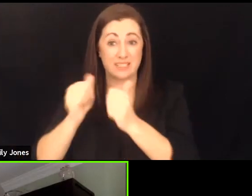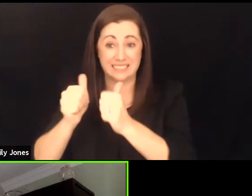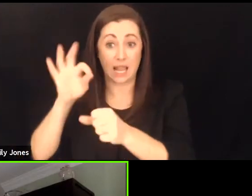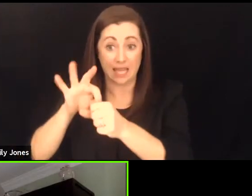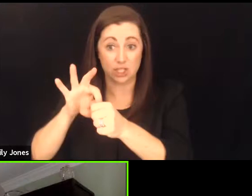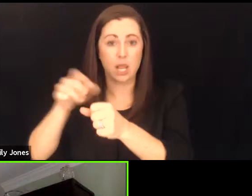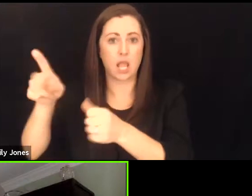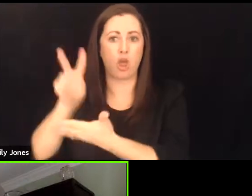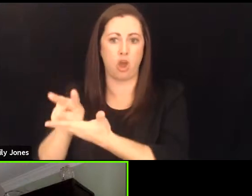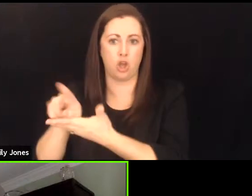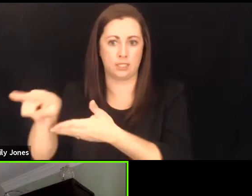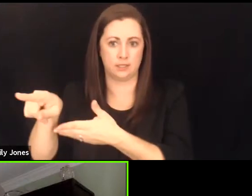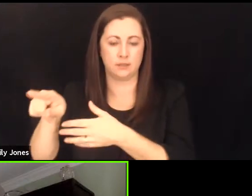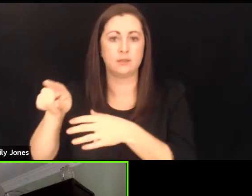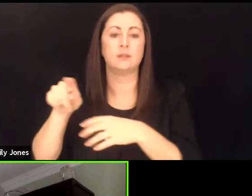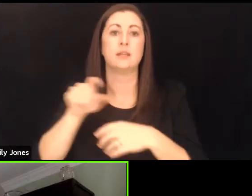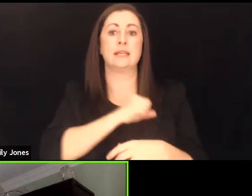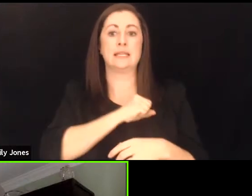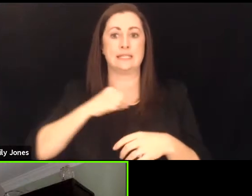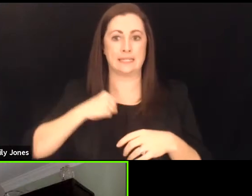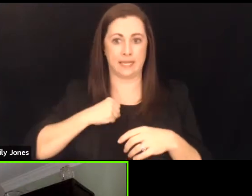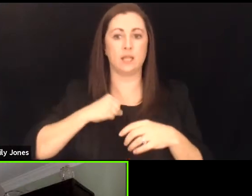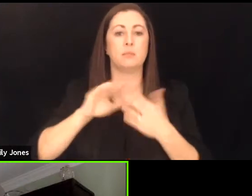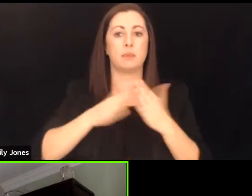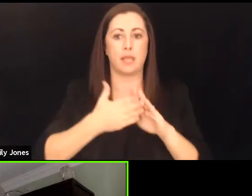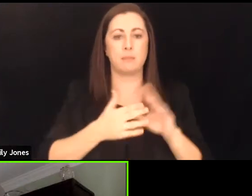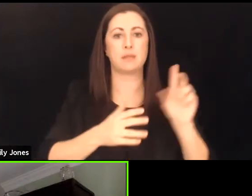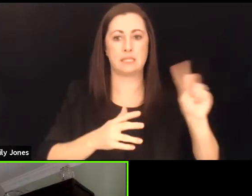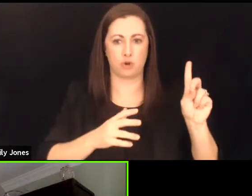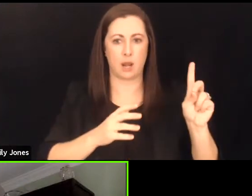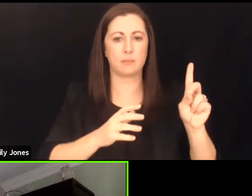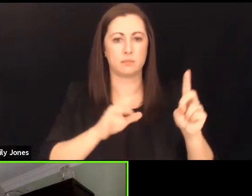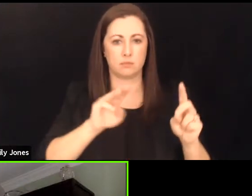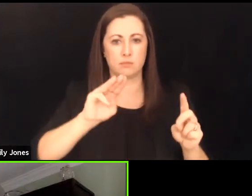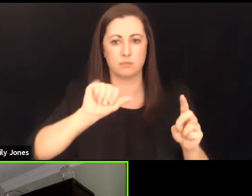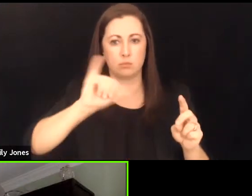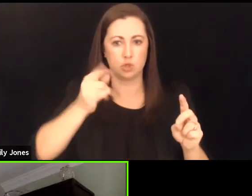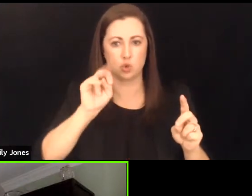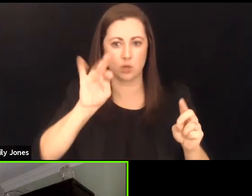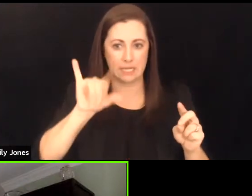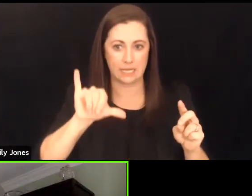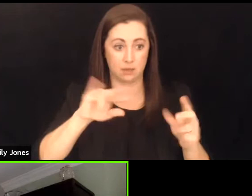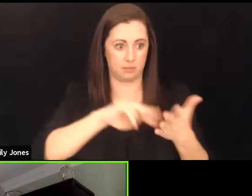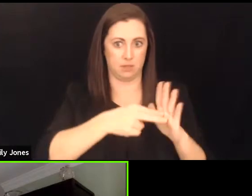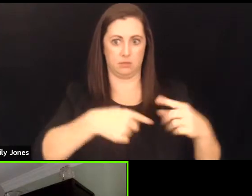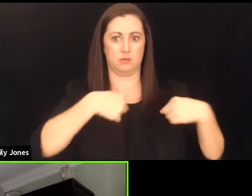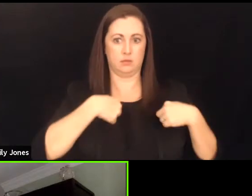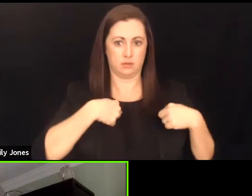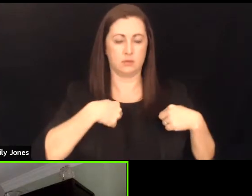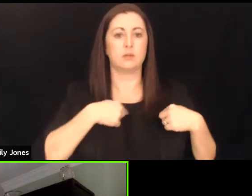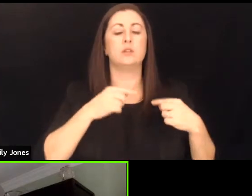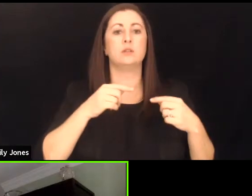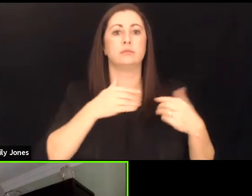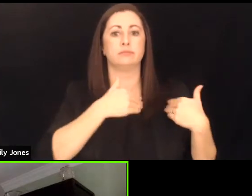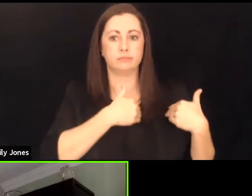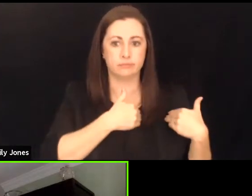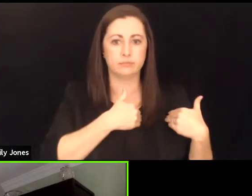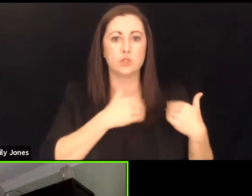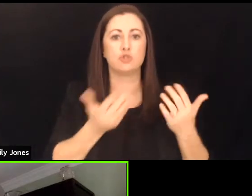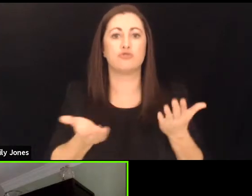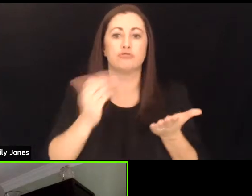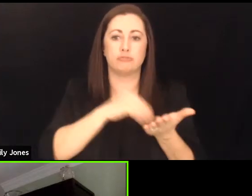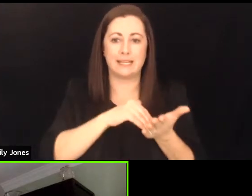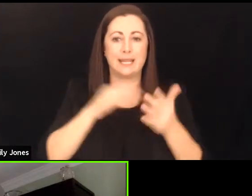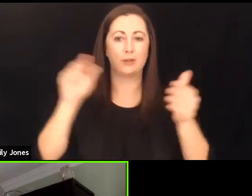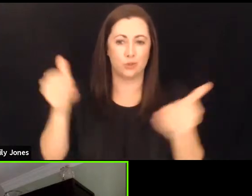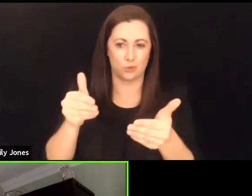The Democrats took over the Senate. So then it fell to me to then reintroduce it, as I did.